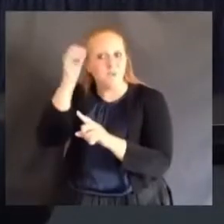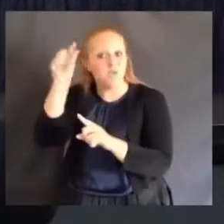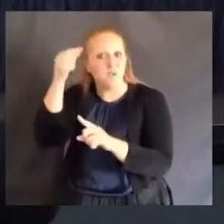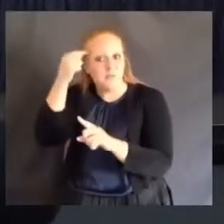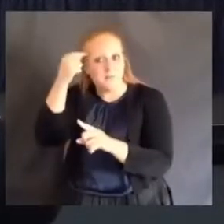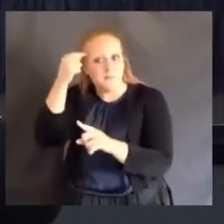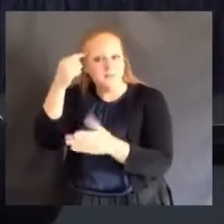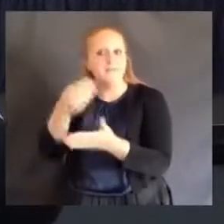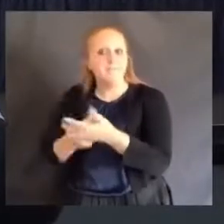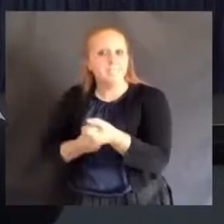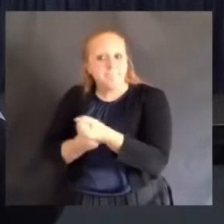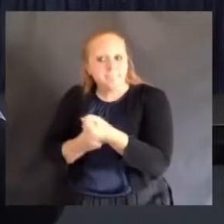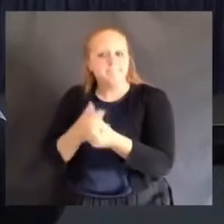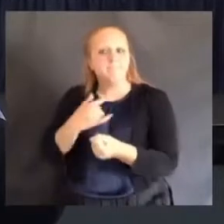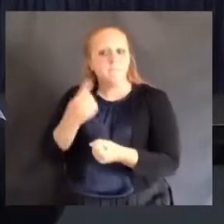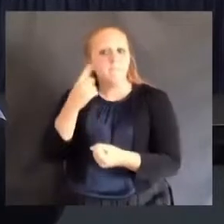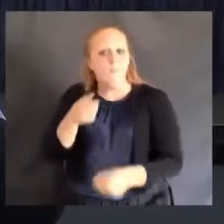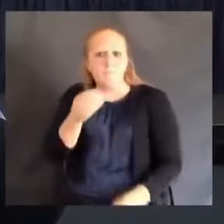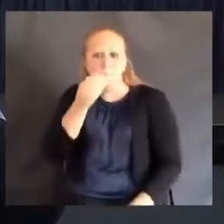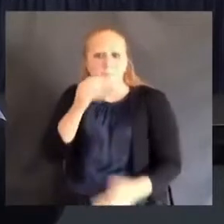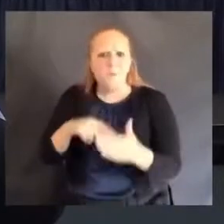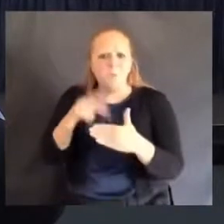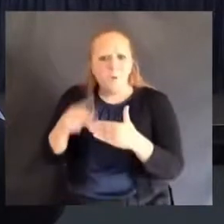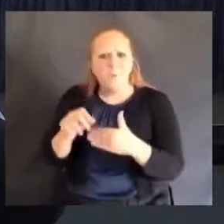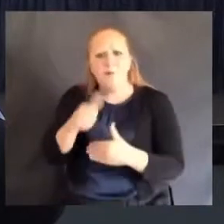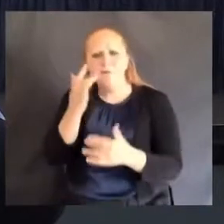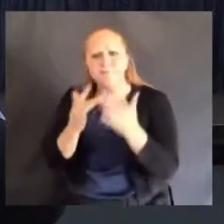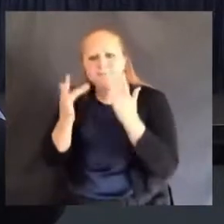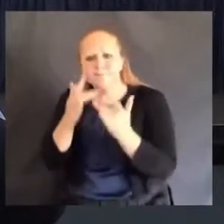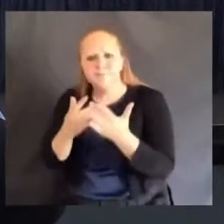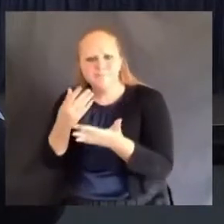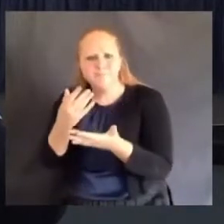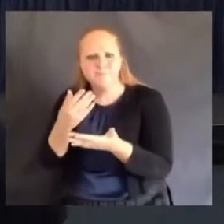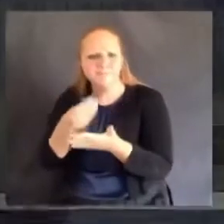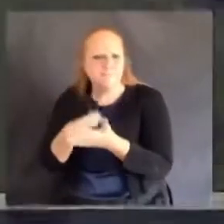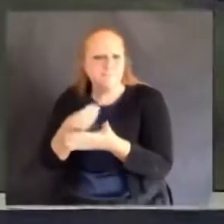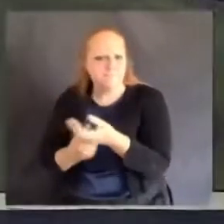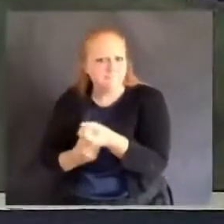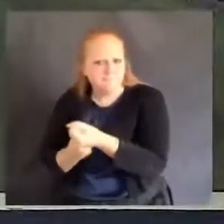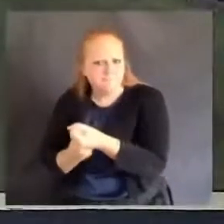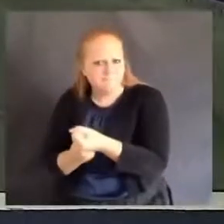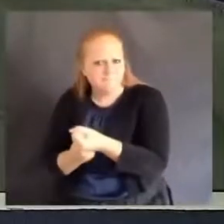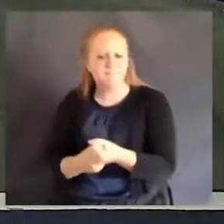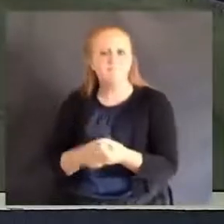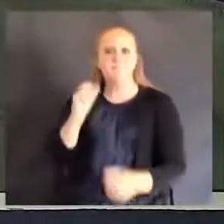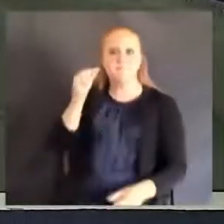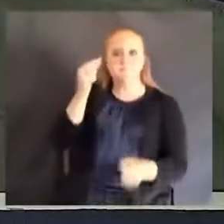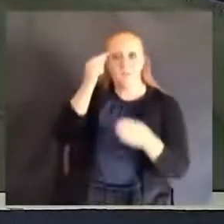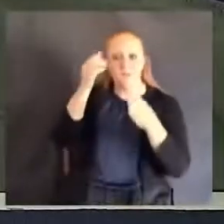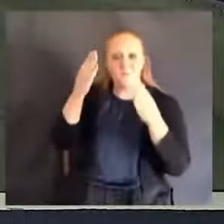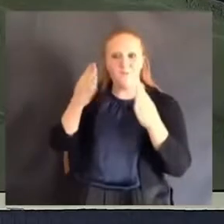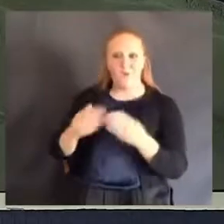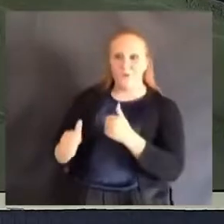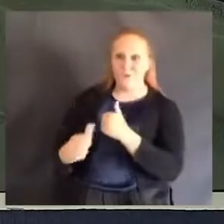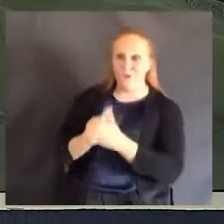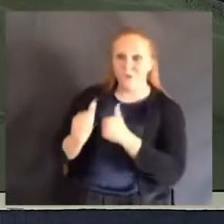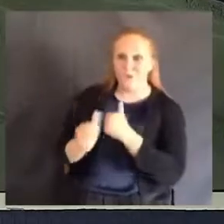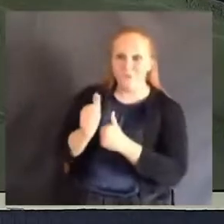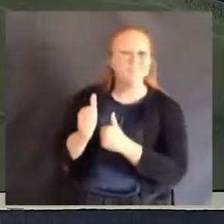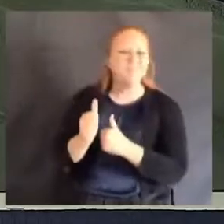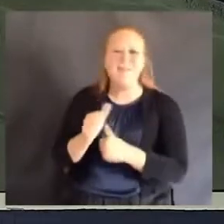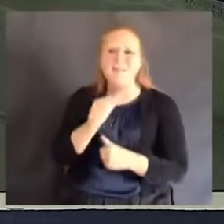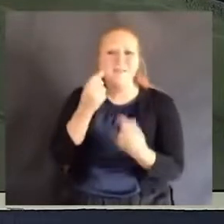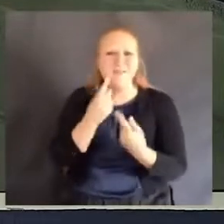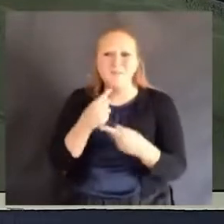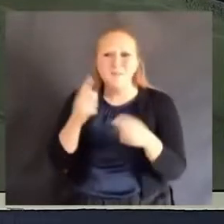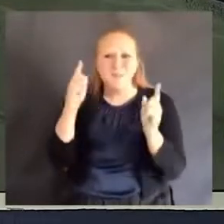Forget threatening as a tactic, okay? Which it doesn't work. It doesn't work in life. It particularly doesn't work in New